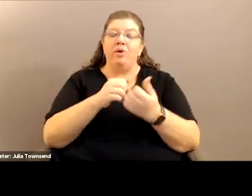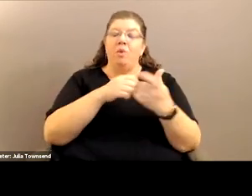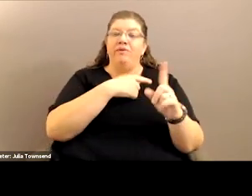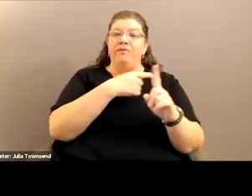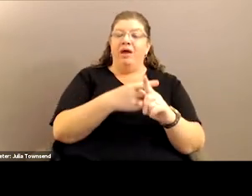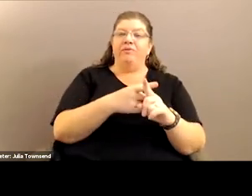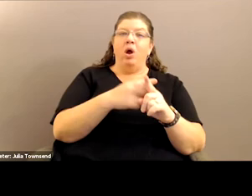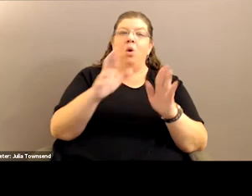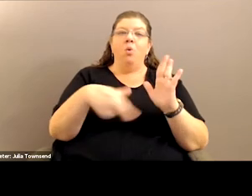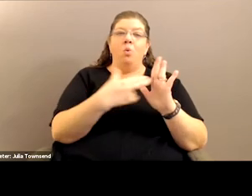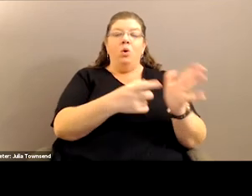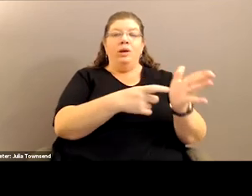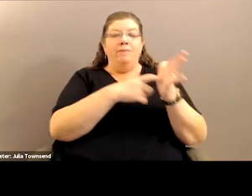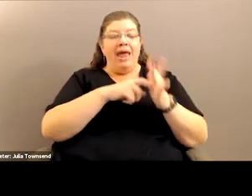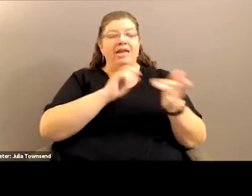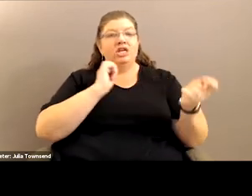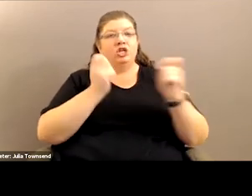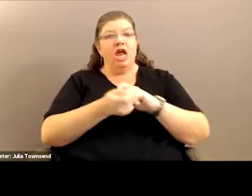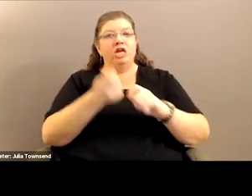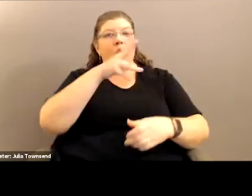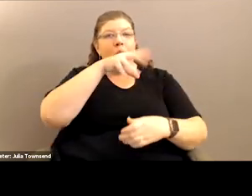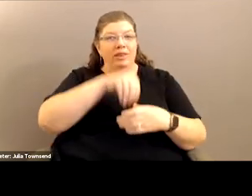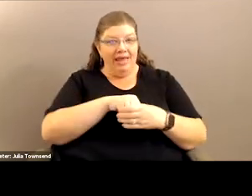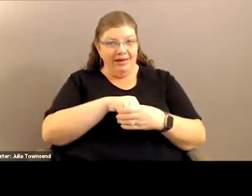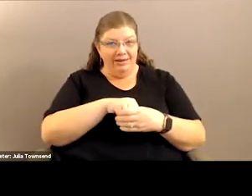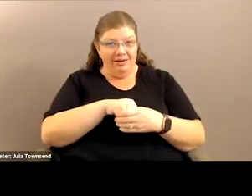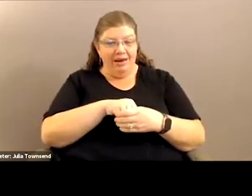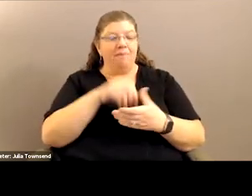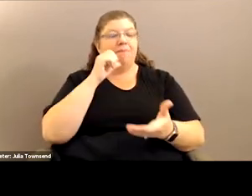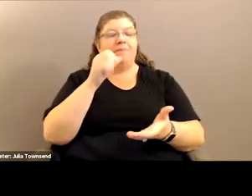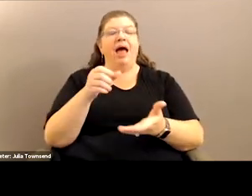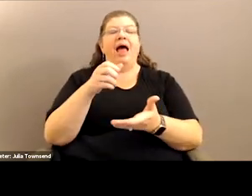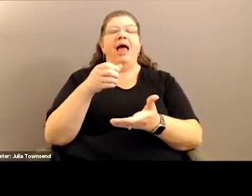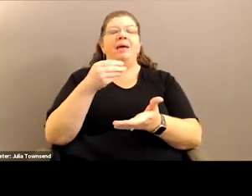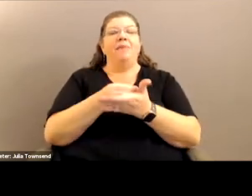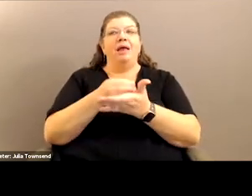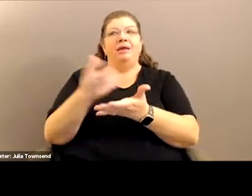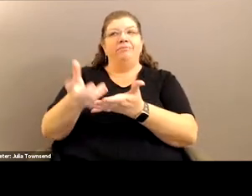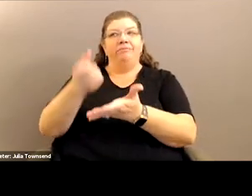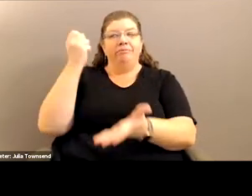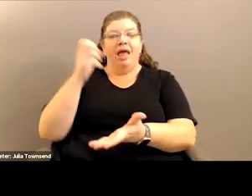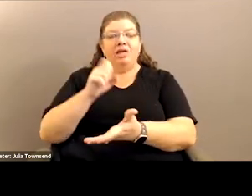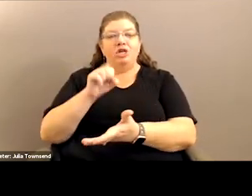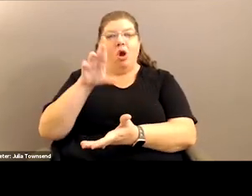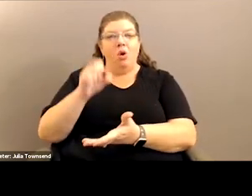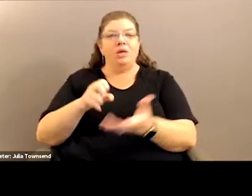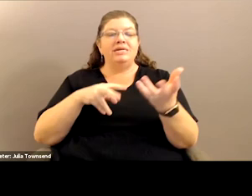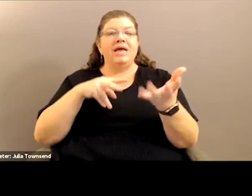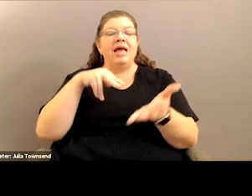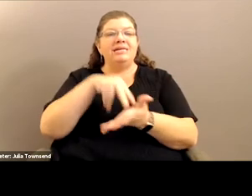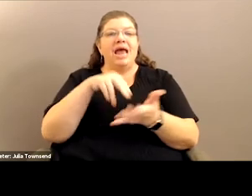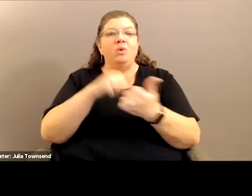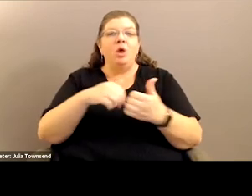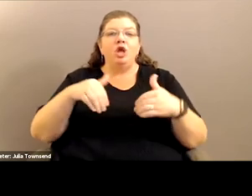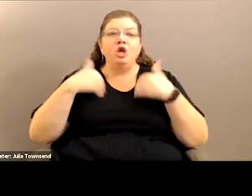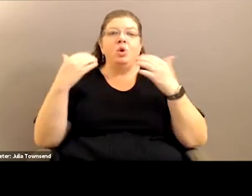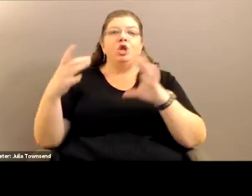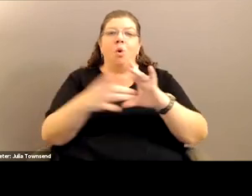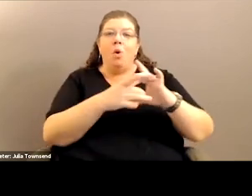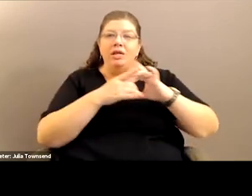demanding change from within by divesting in sros i stand with the youth coalition and hope that you do the same thank